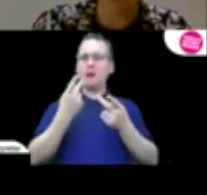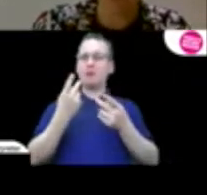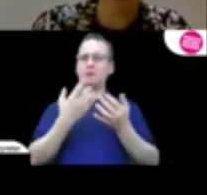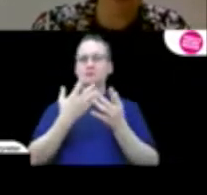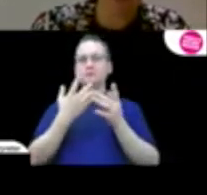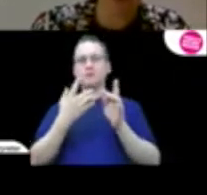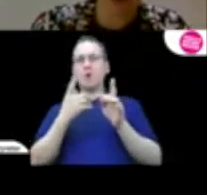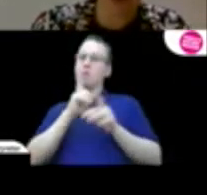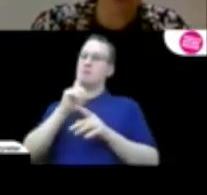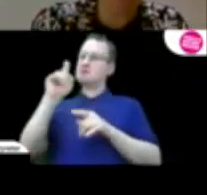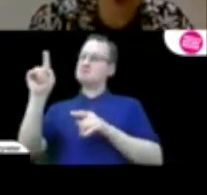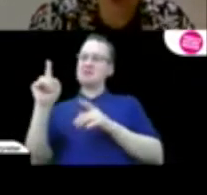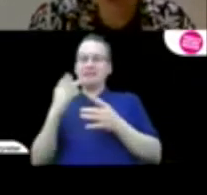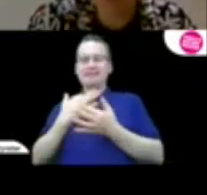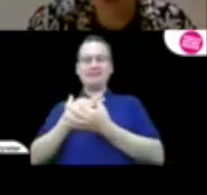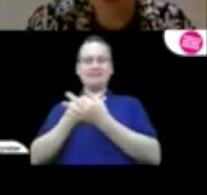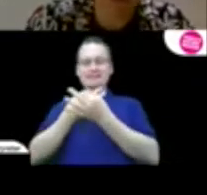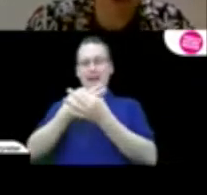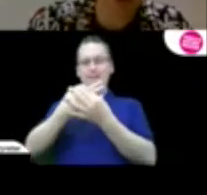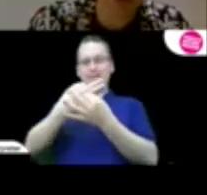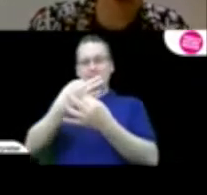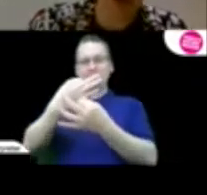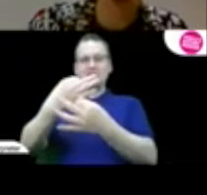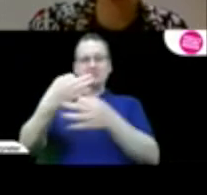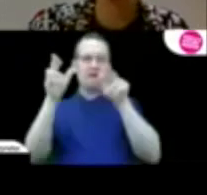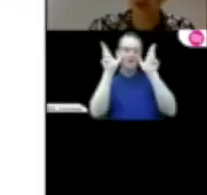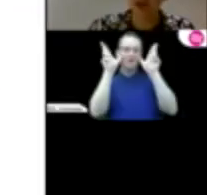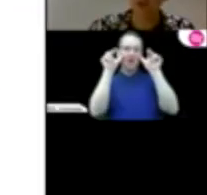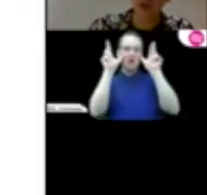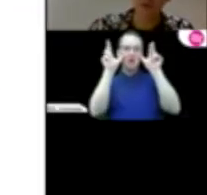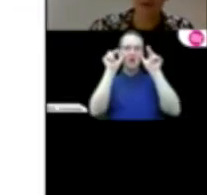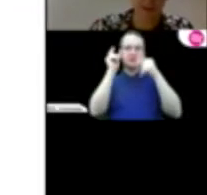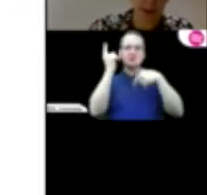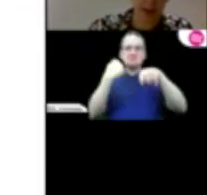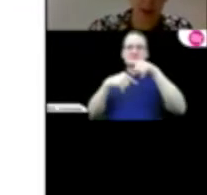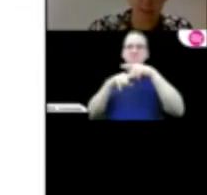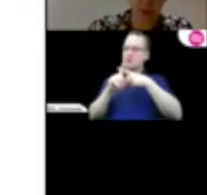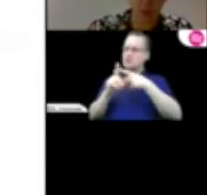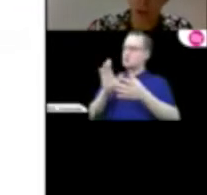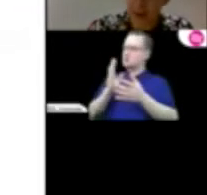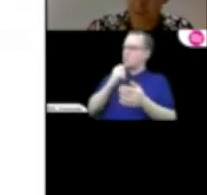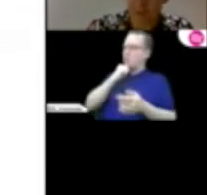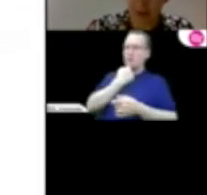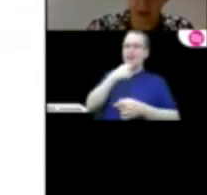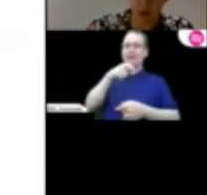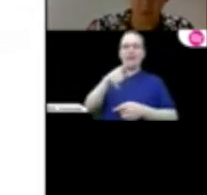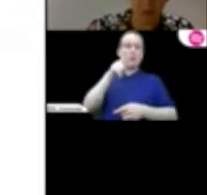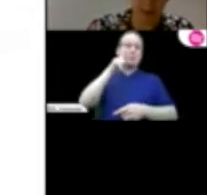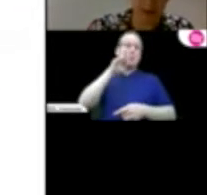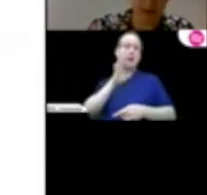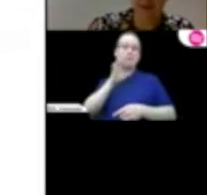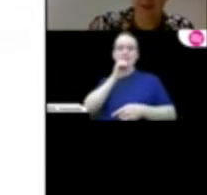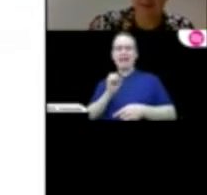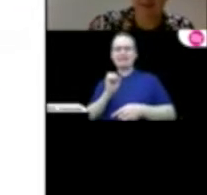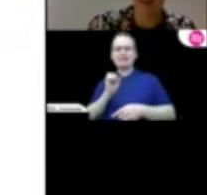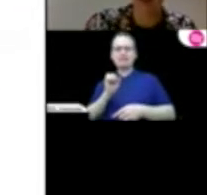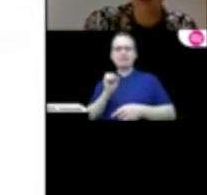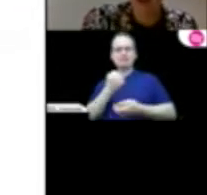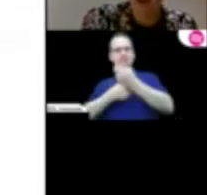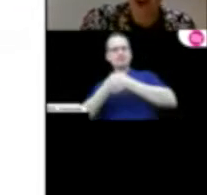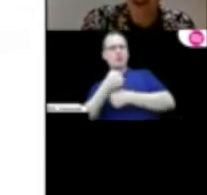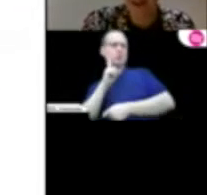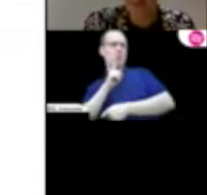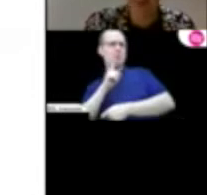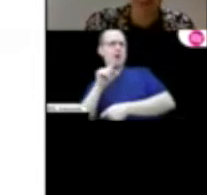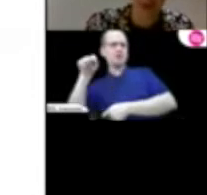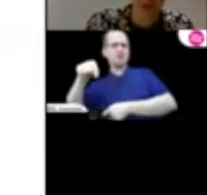would dance around the stage, flirting with everybody. And it would normally be a white man who'd be playing this